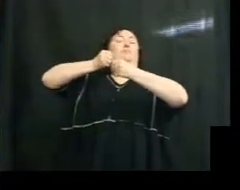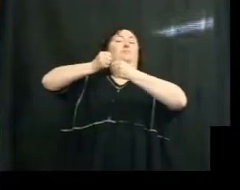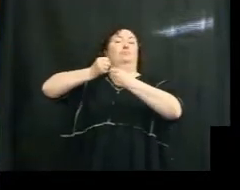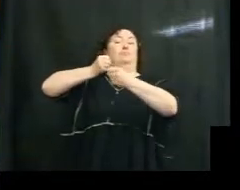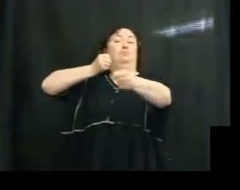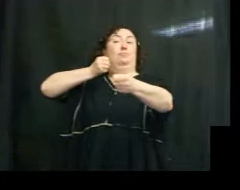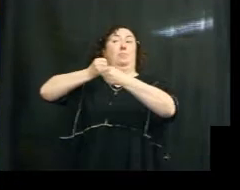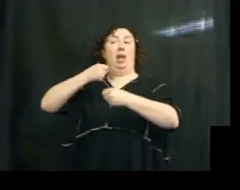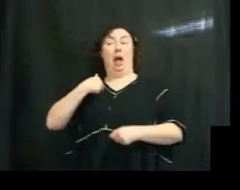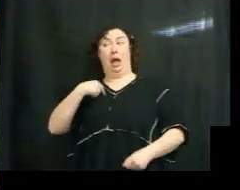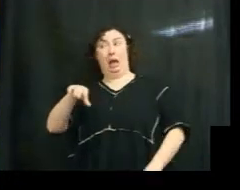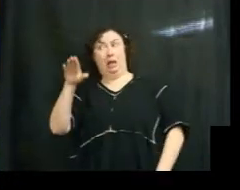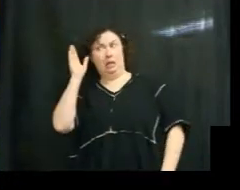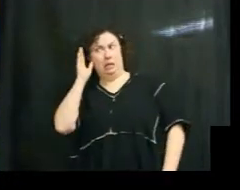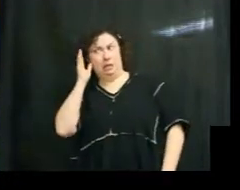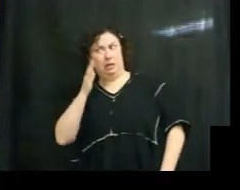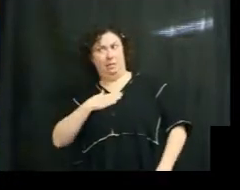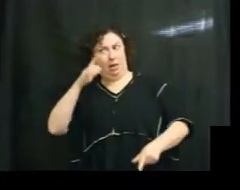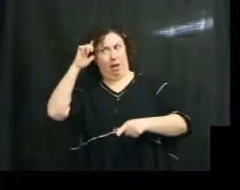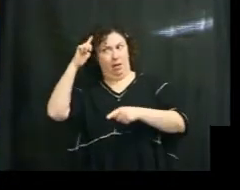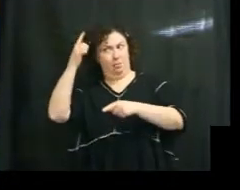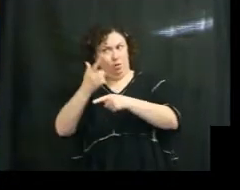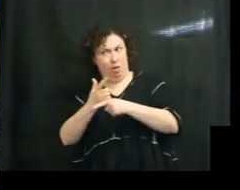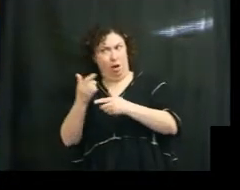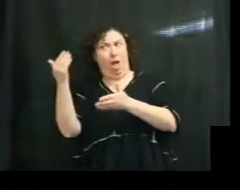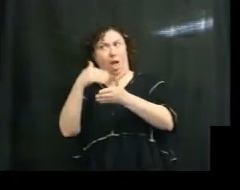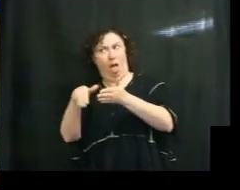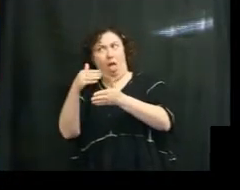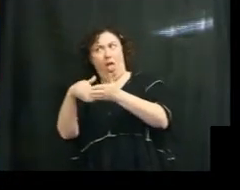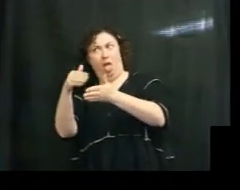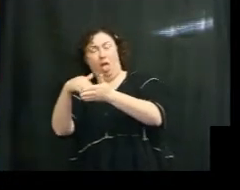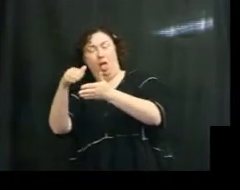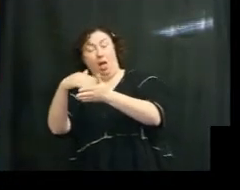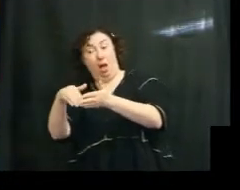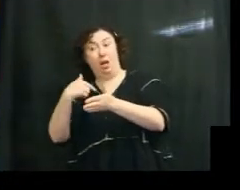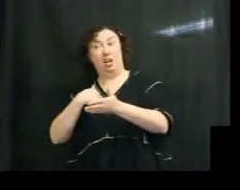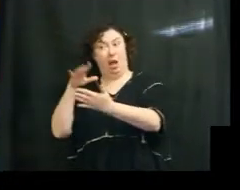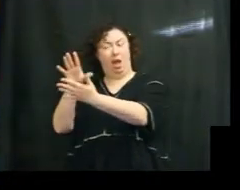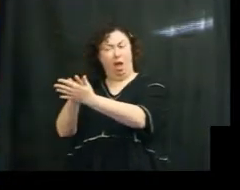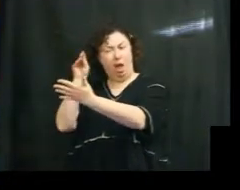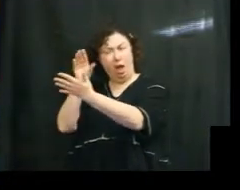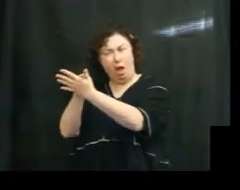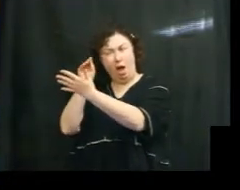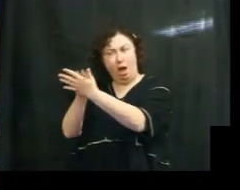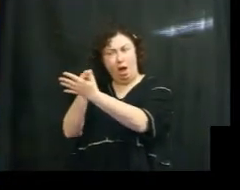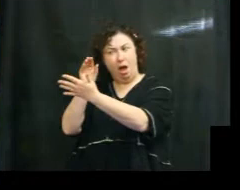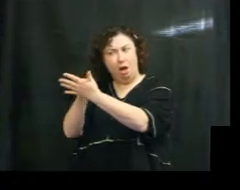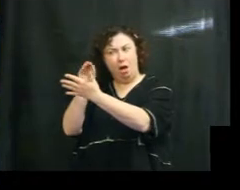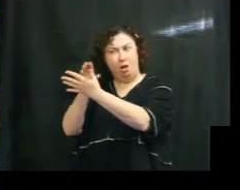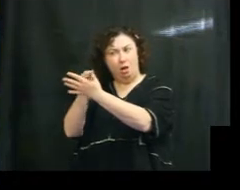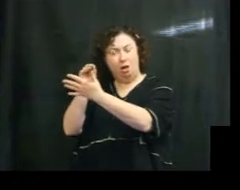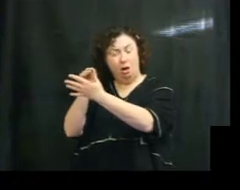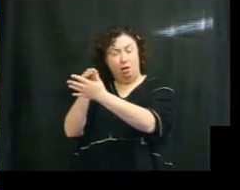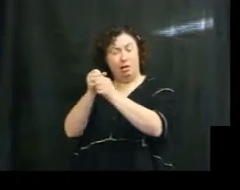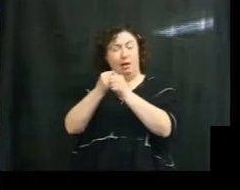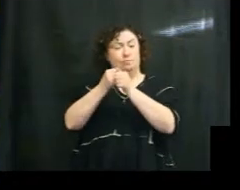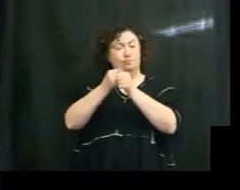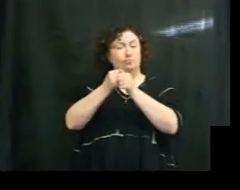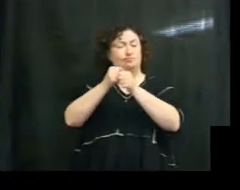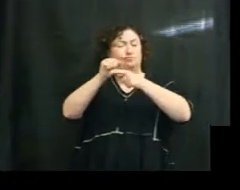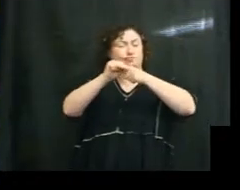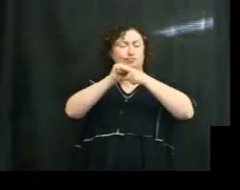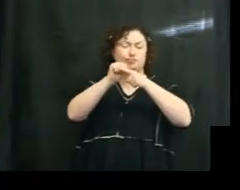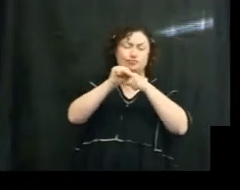songs over and over, and I taught myself these songs too. I practiced day and night